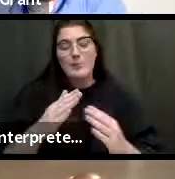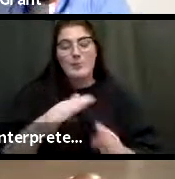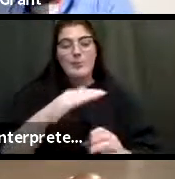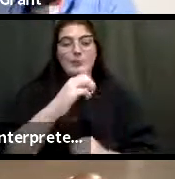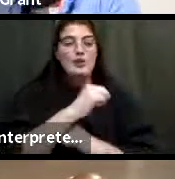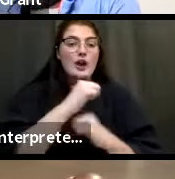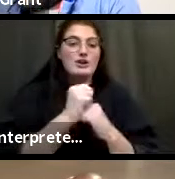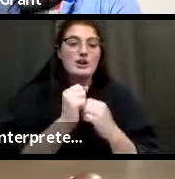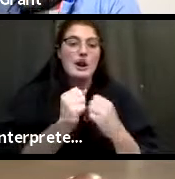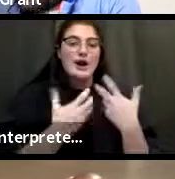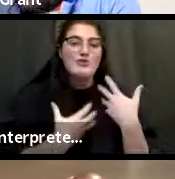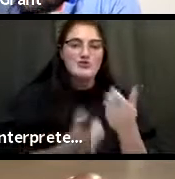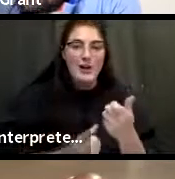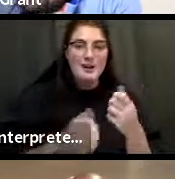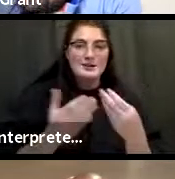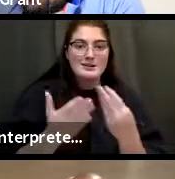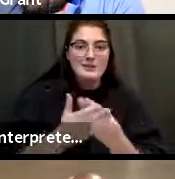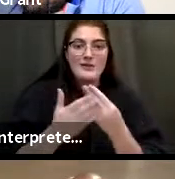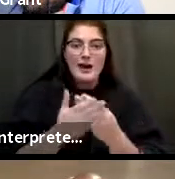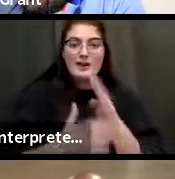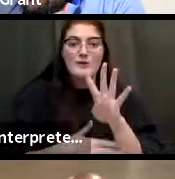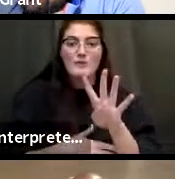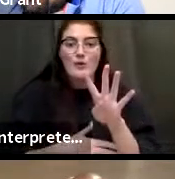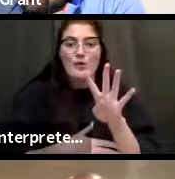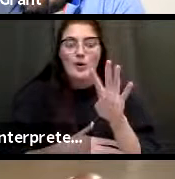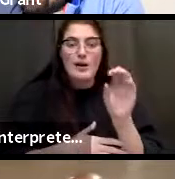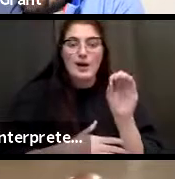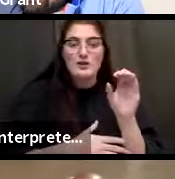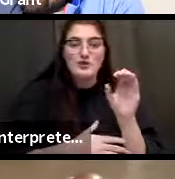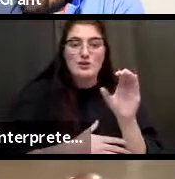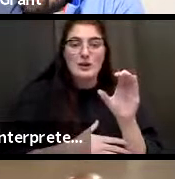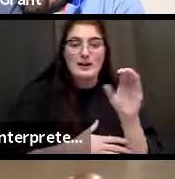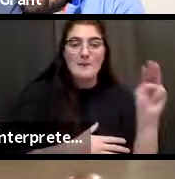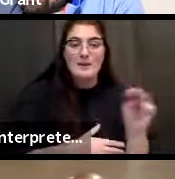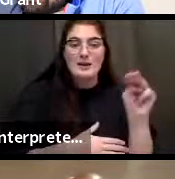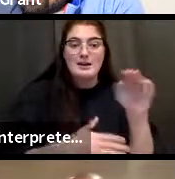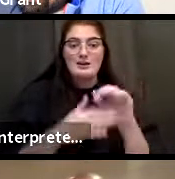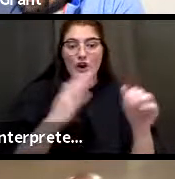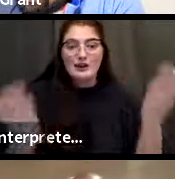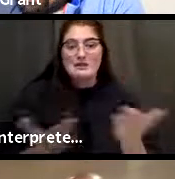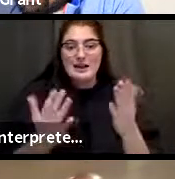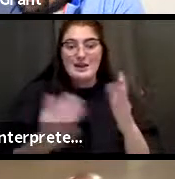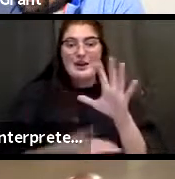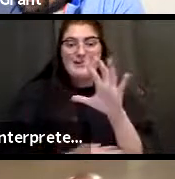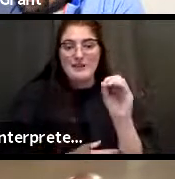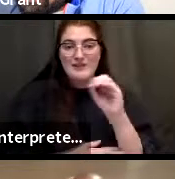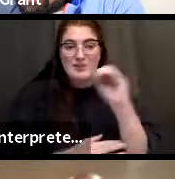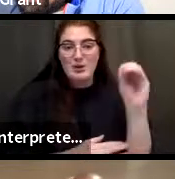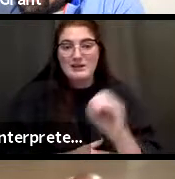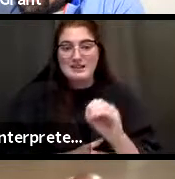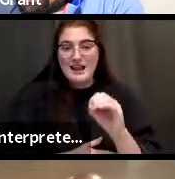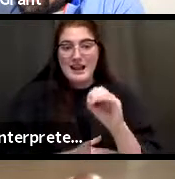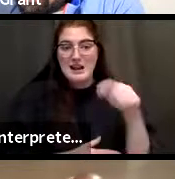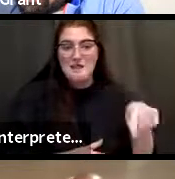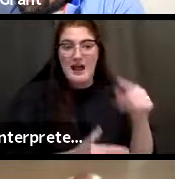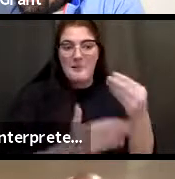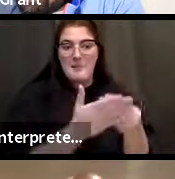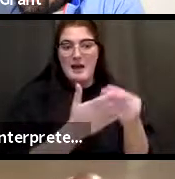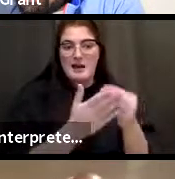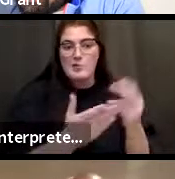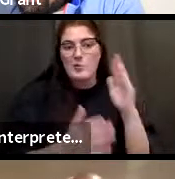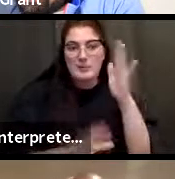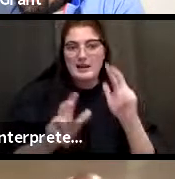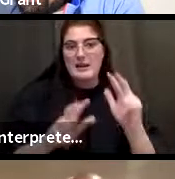here. And our commitment is that 50% of those funds will be invested in units for people who